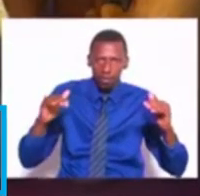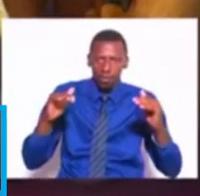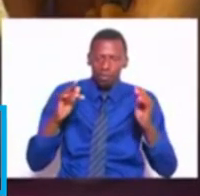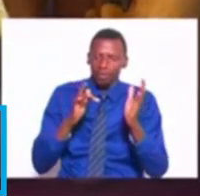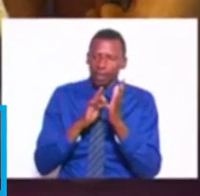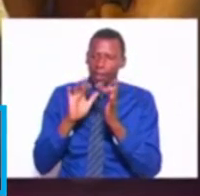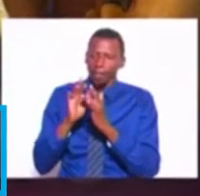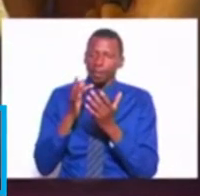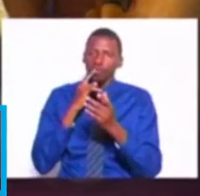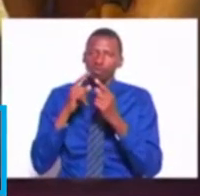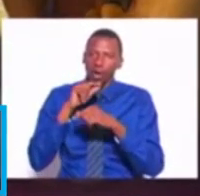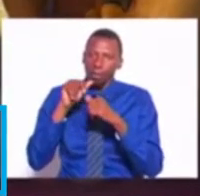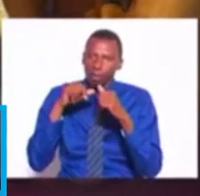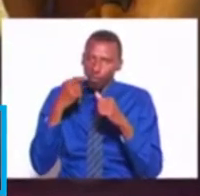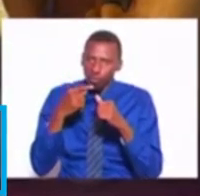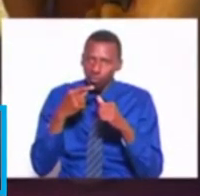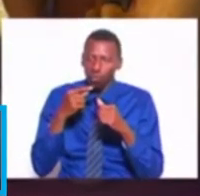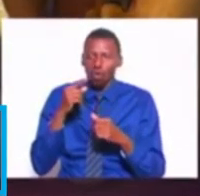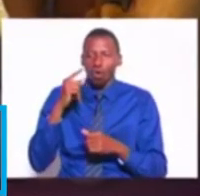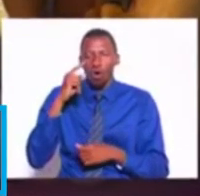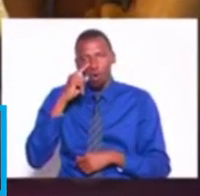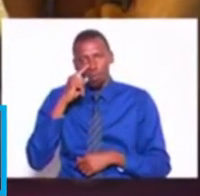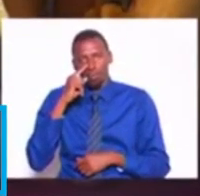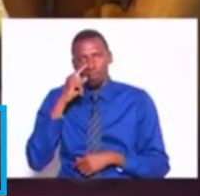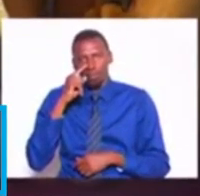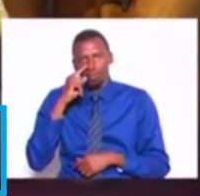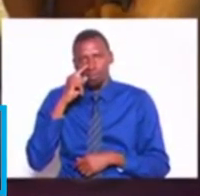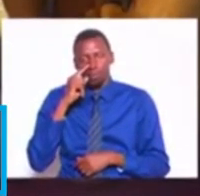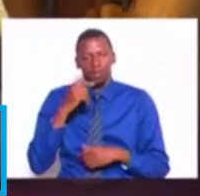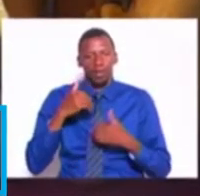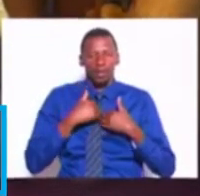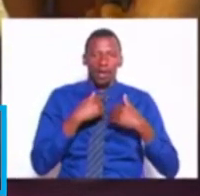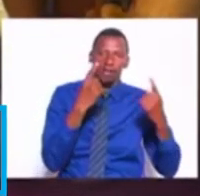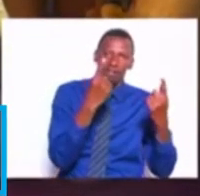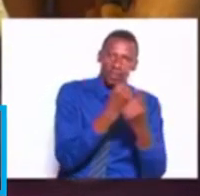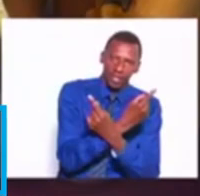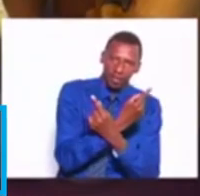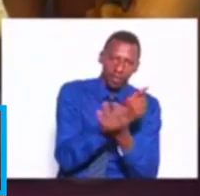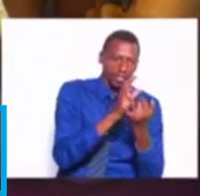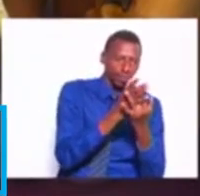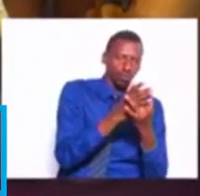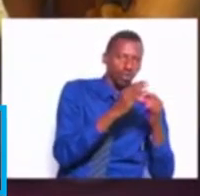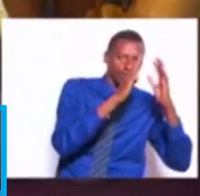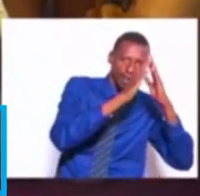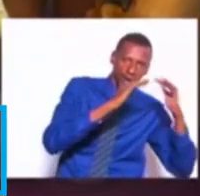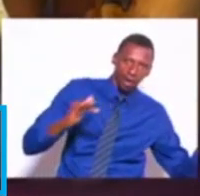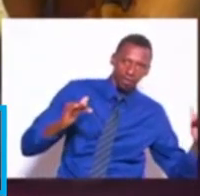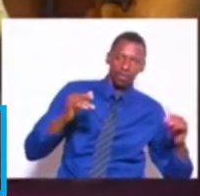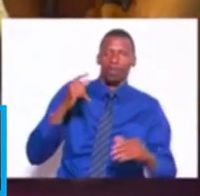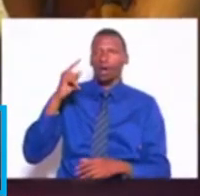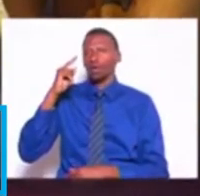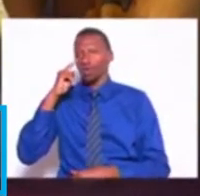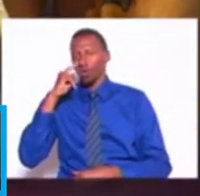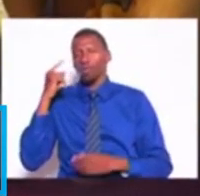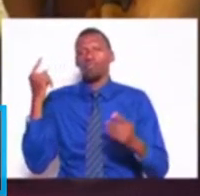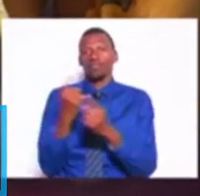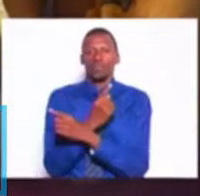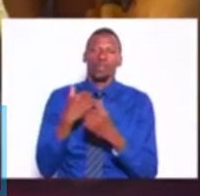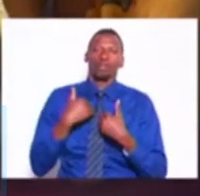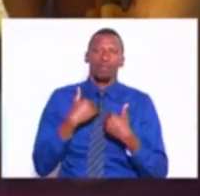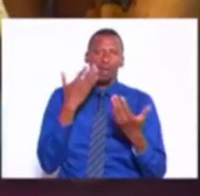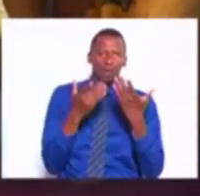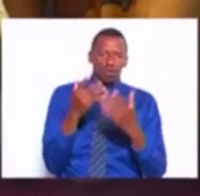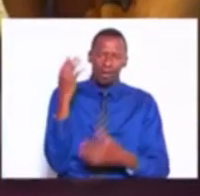Bible is speaking about homes. There is a difference between a house and home. You can have a